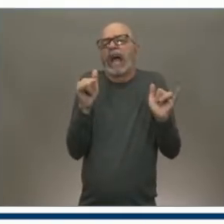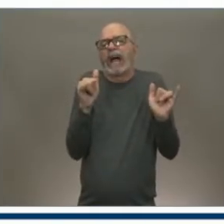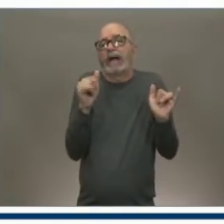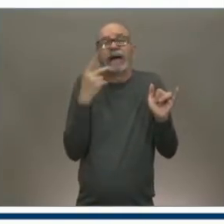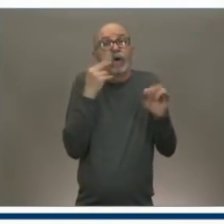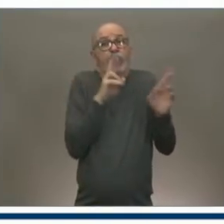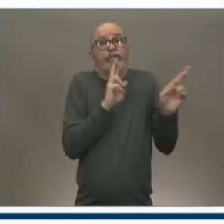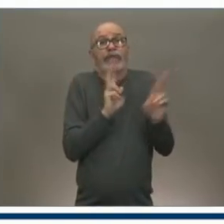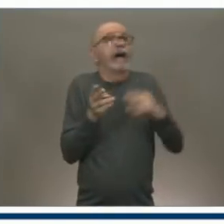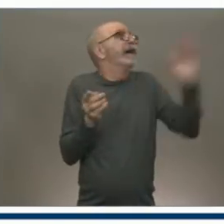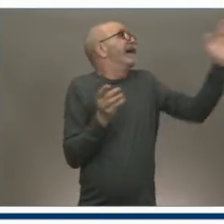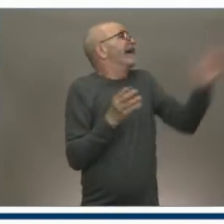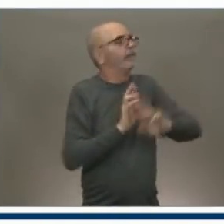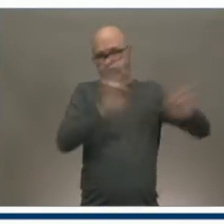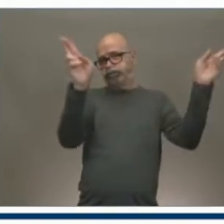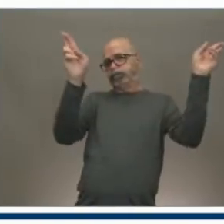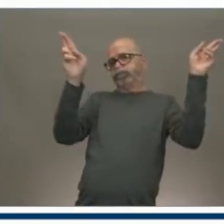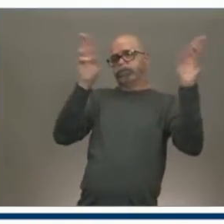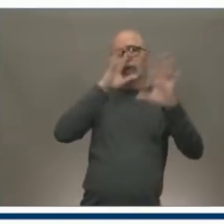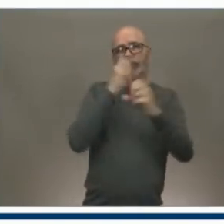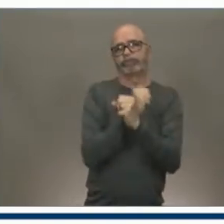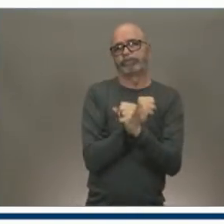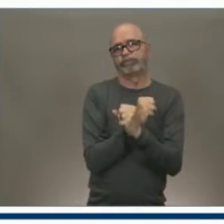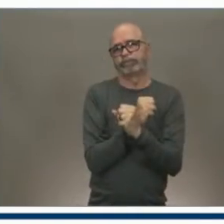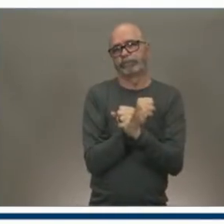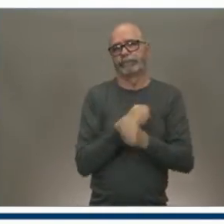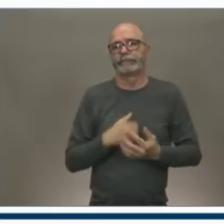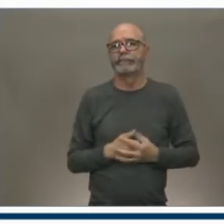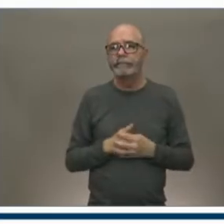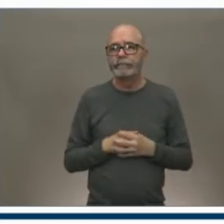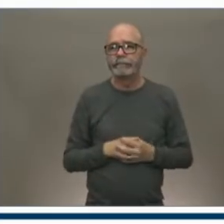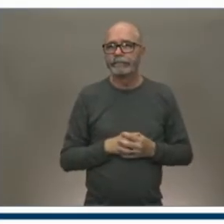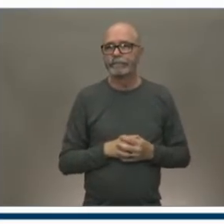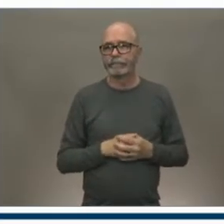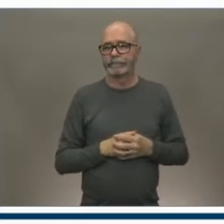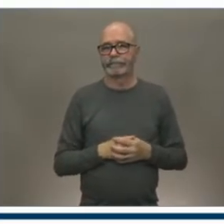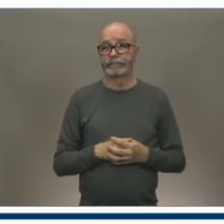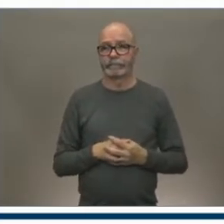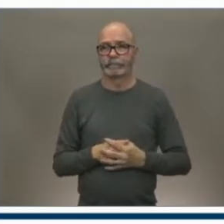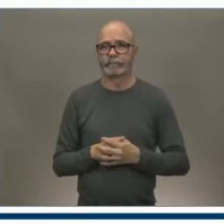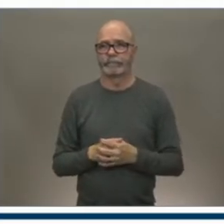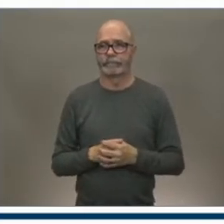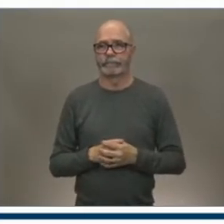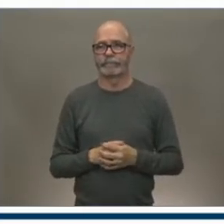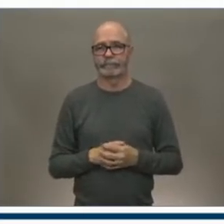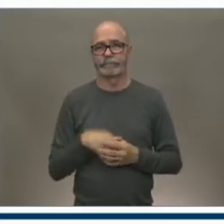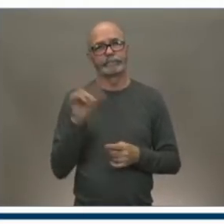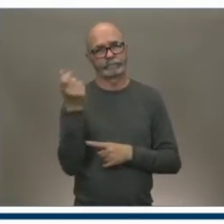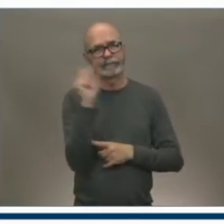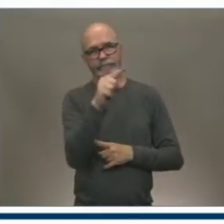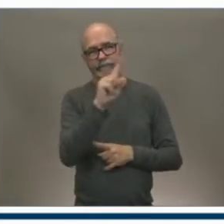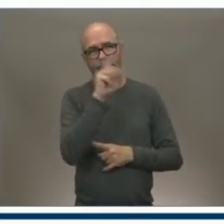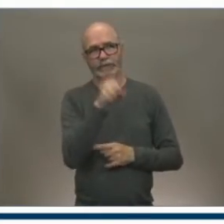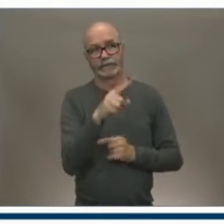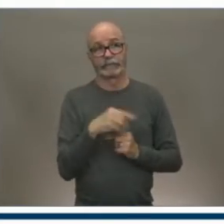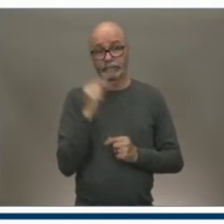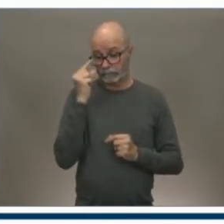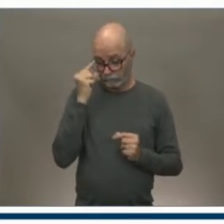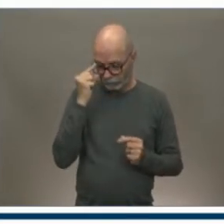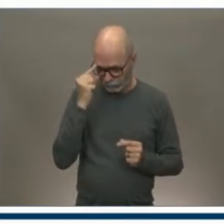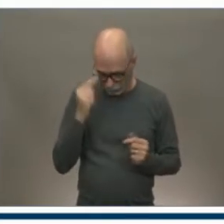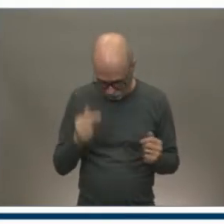supply. Go ahead with your follow-up, John. Thanks. Yeah, just to follow up on the point of